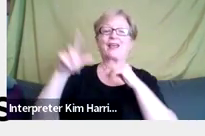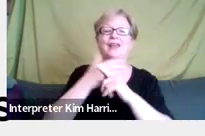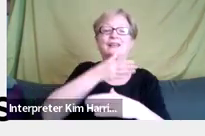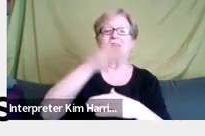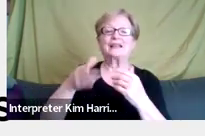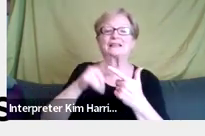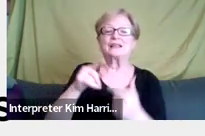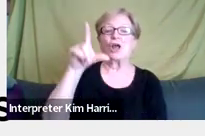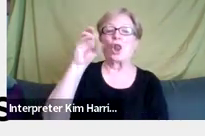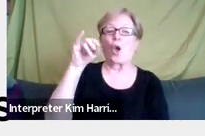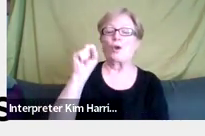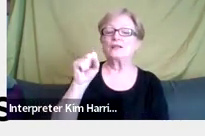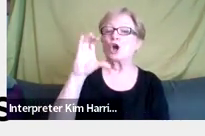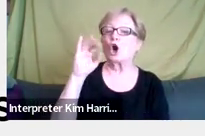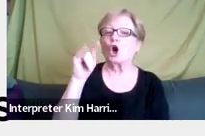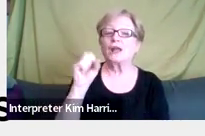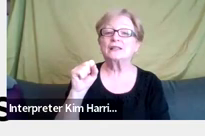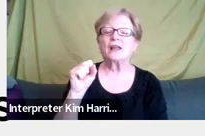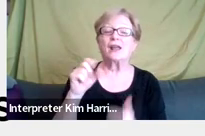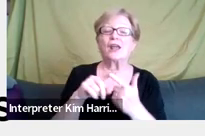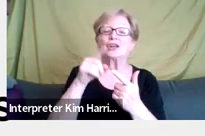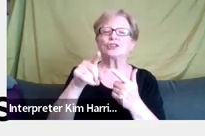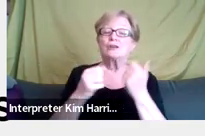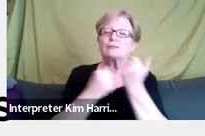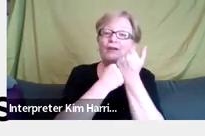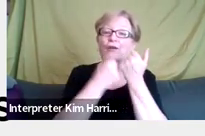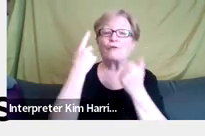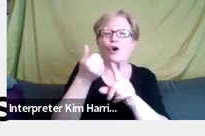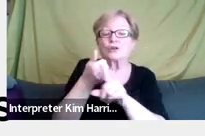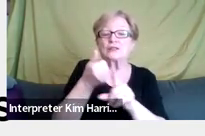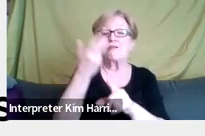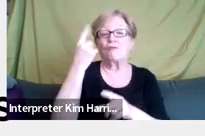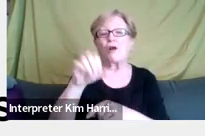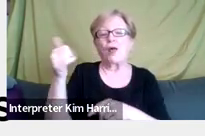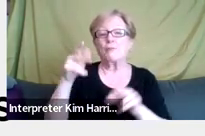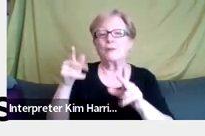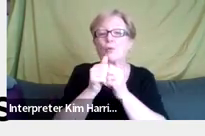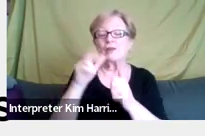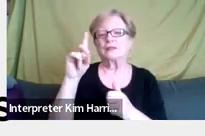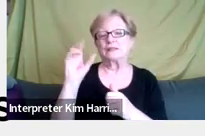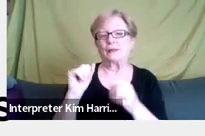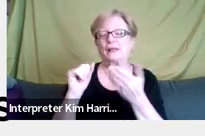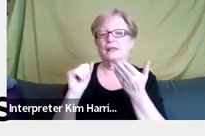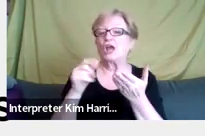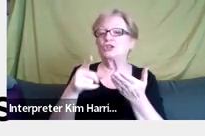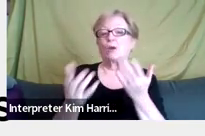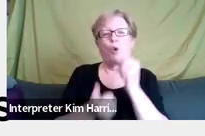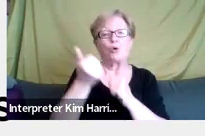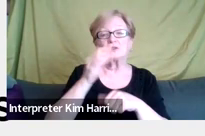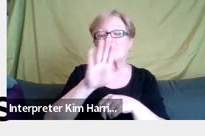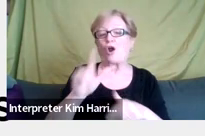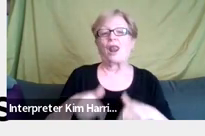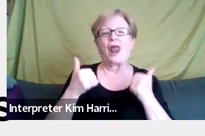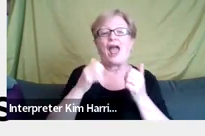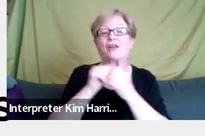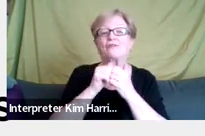Lois Curtis spent most of her life advocating on behalf of herself and other people with disabilities. She spent most of her life in and out